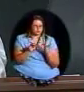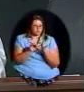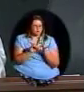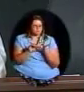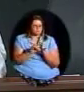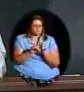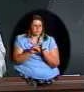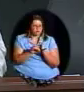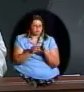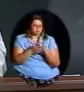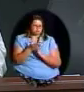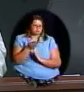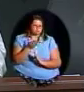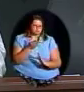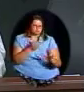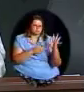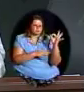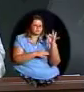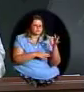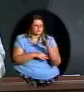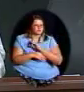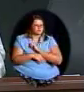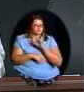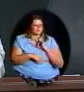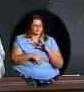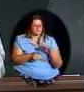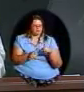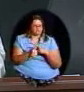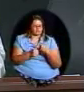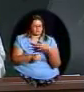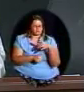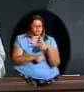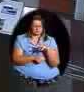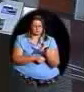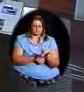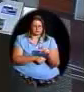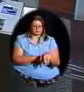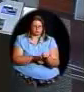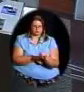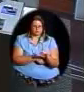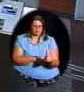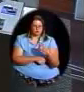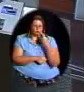brief presentation by staff. And the first one that we have is 7.01, sale of property at